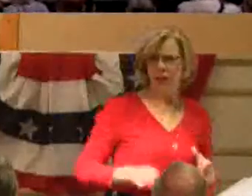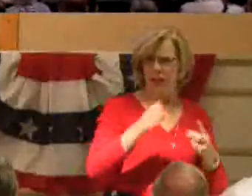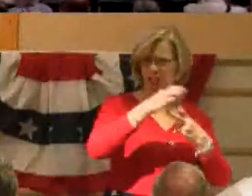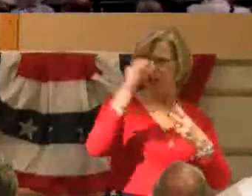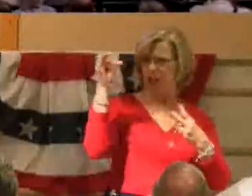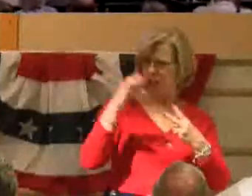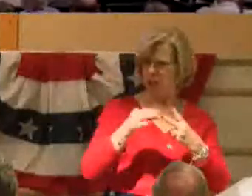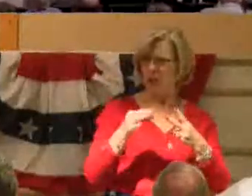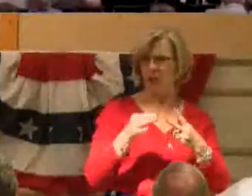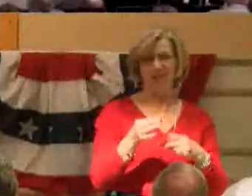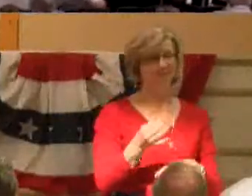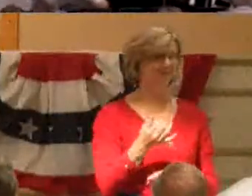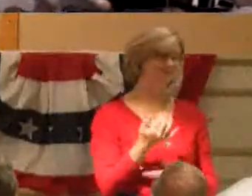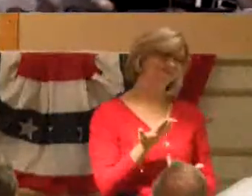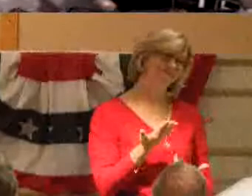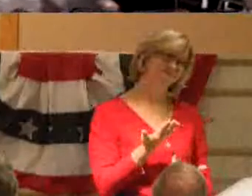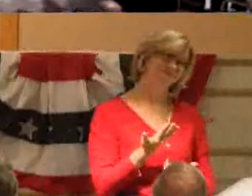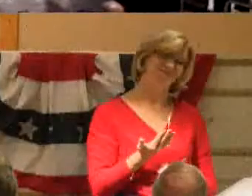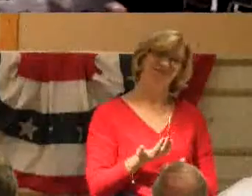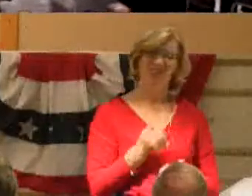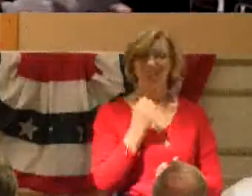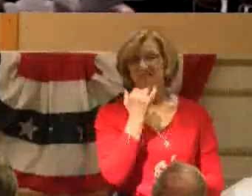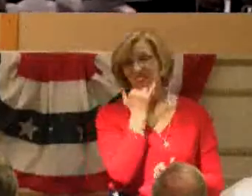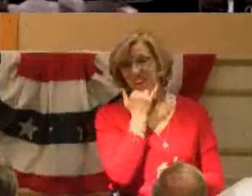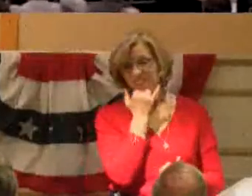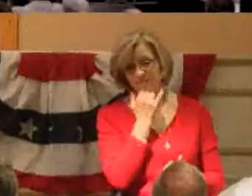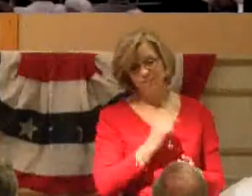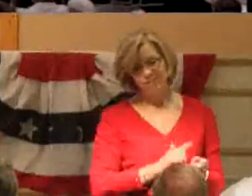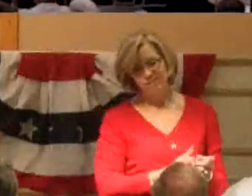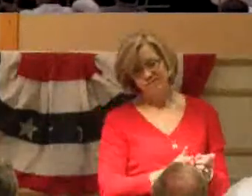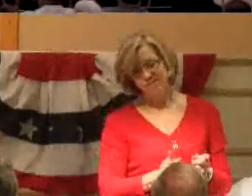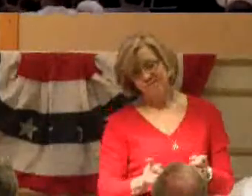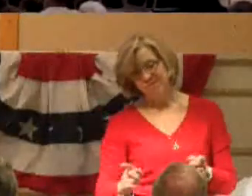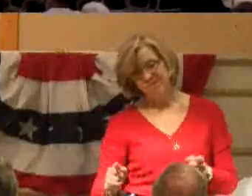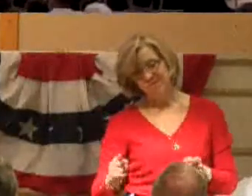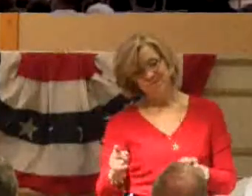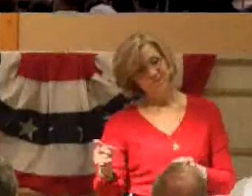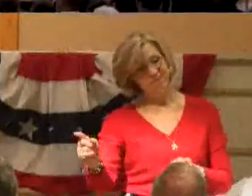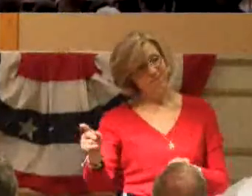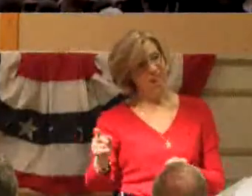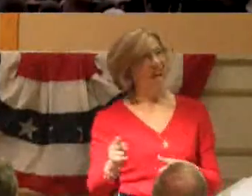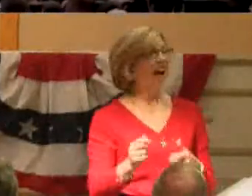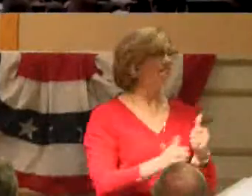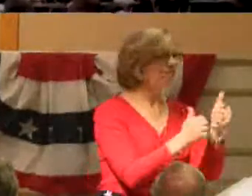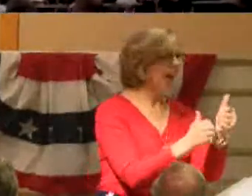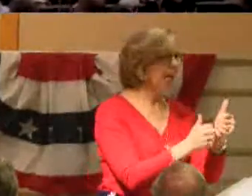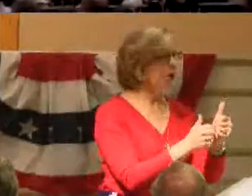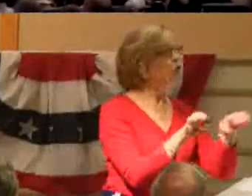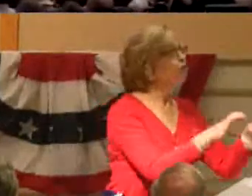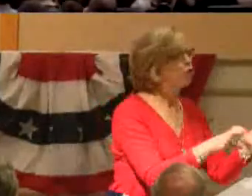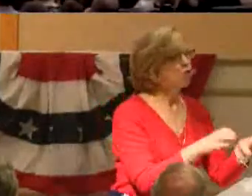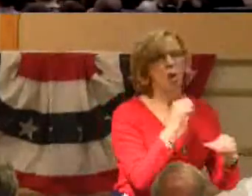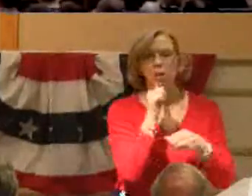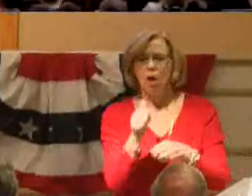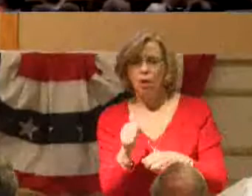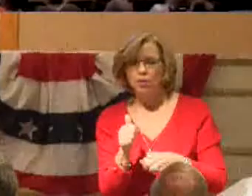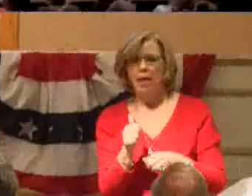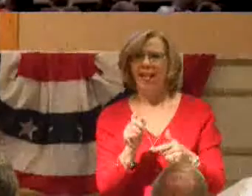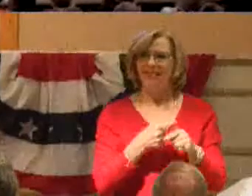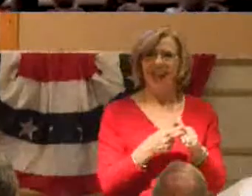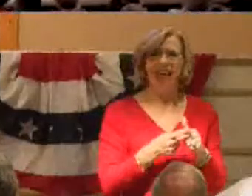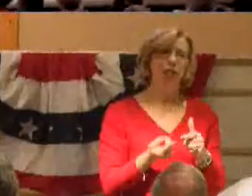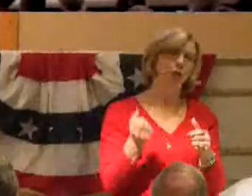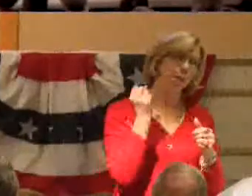unfortunately, to go to return to follow a system of do's and don'ts, only placing yourself back into a